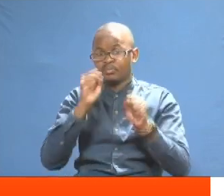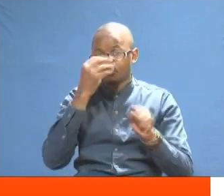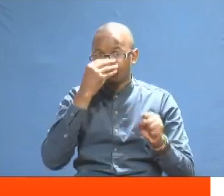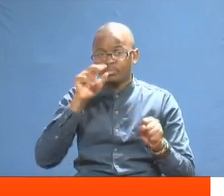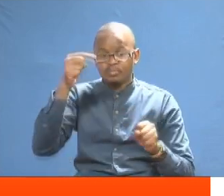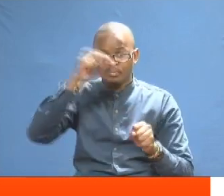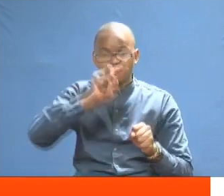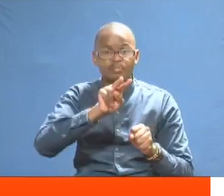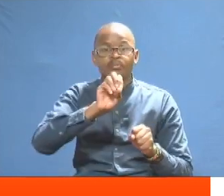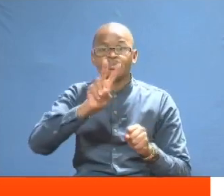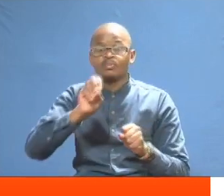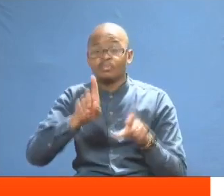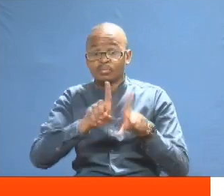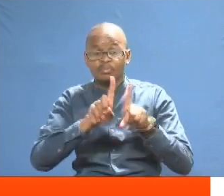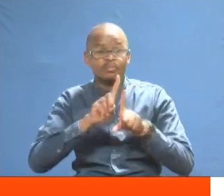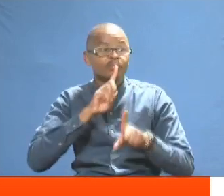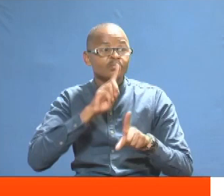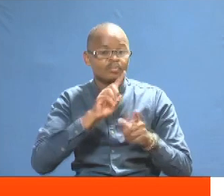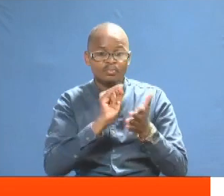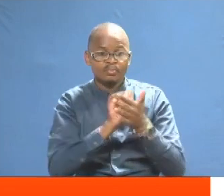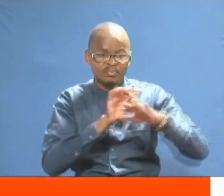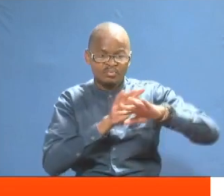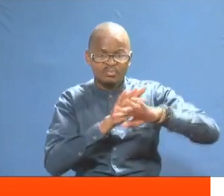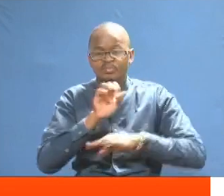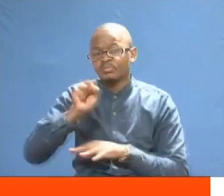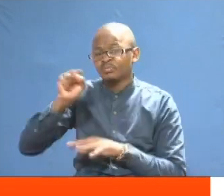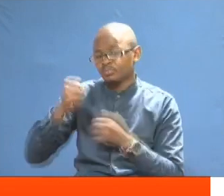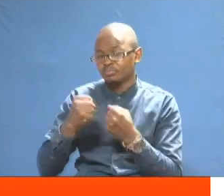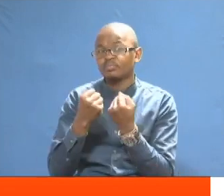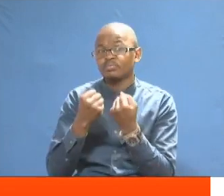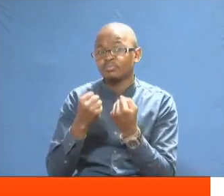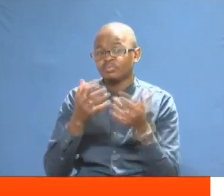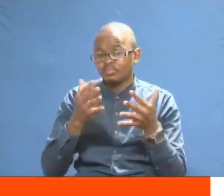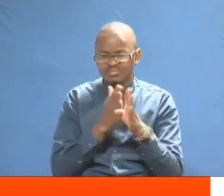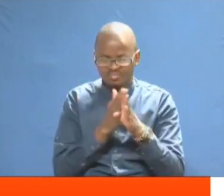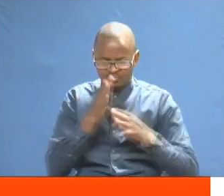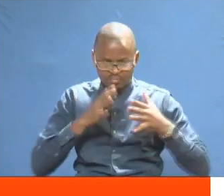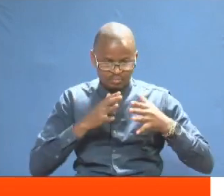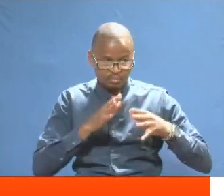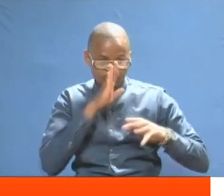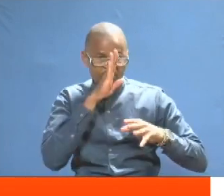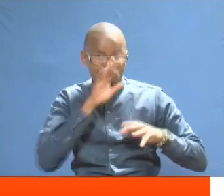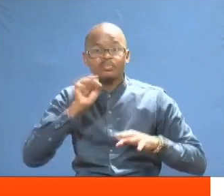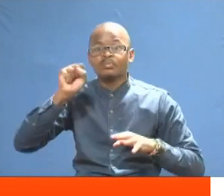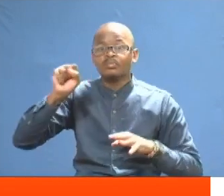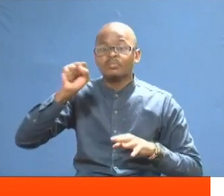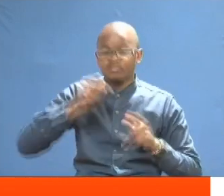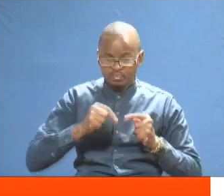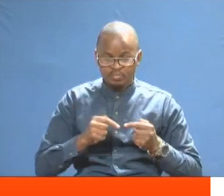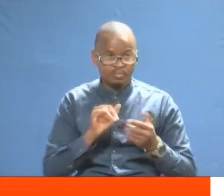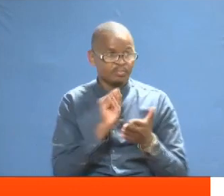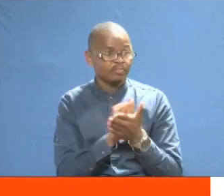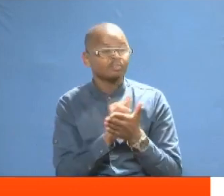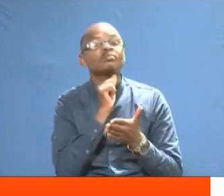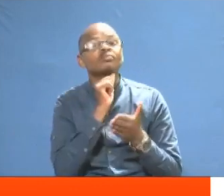come 2022. So even as you say that early campaigns are not happening, his key allies have been campaigning for him. Is